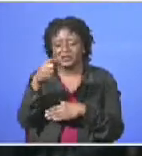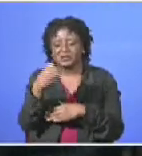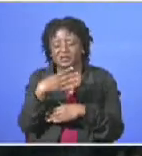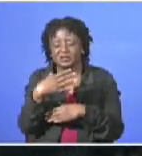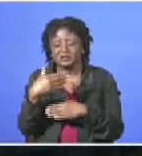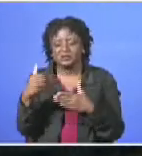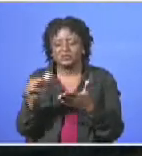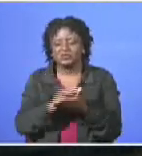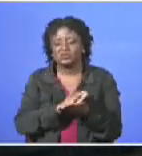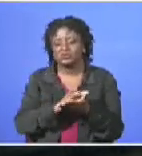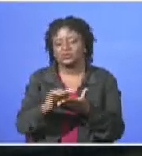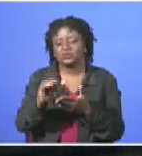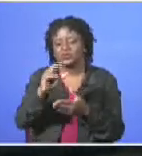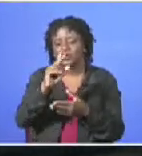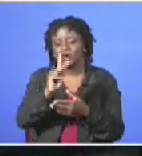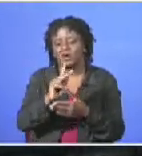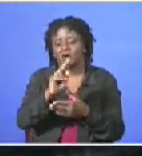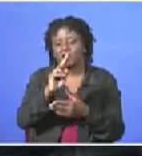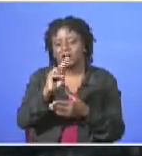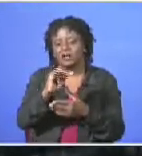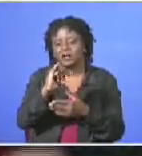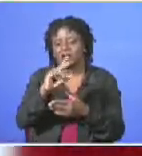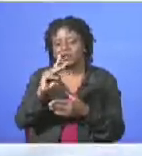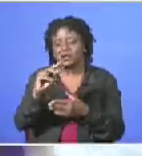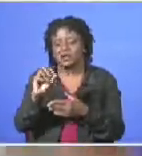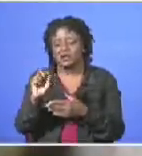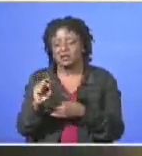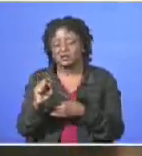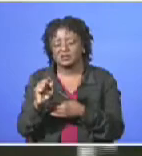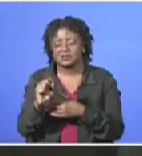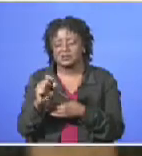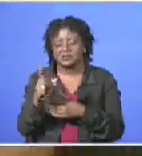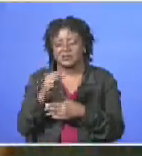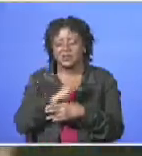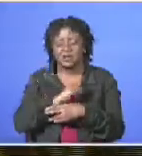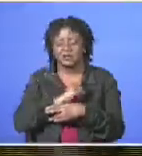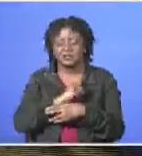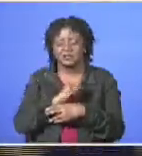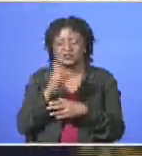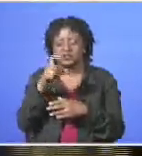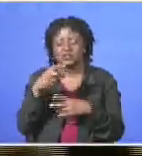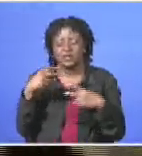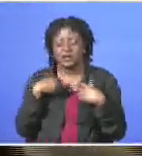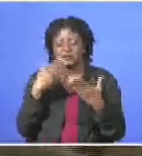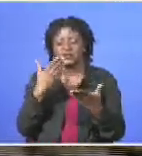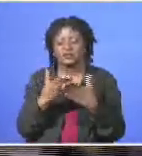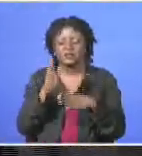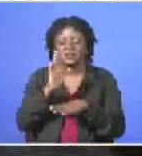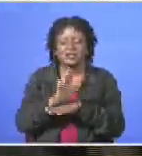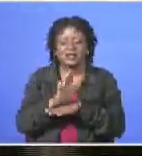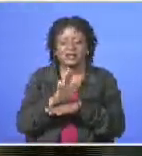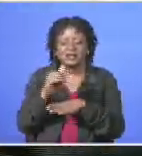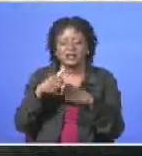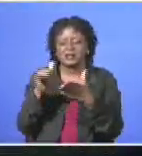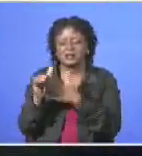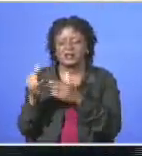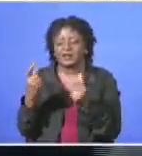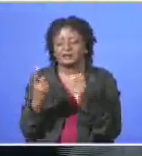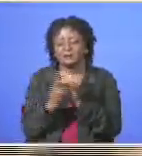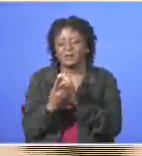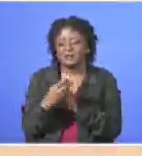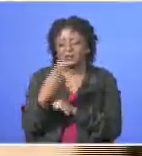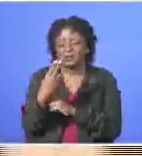the New York Knicks, who will have the 9th most rebounds per game in the league. Ayton certainly should have a good night on the boards in that